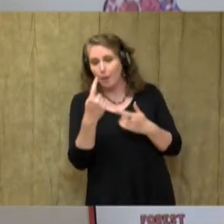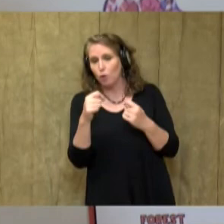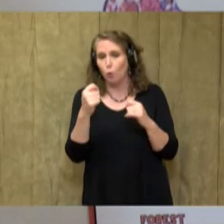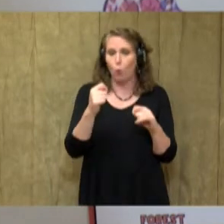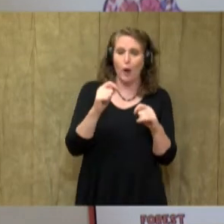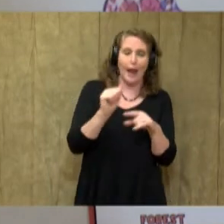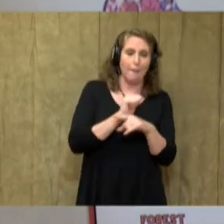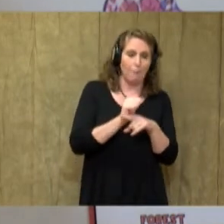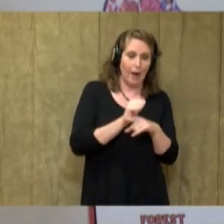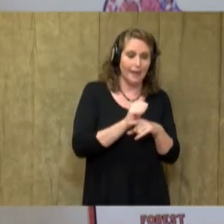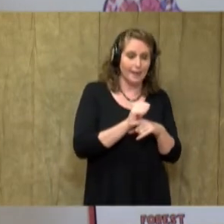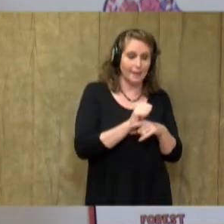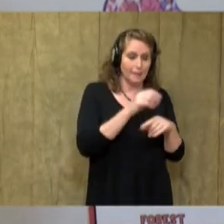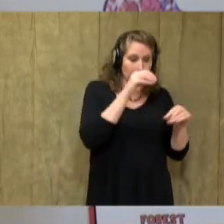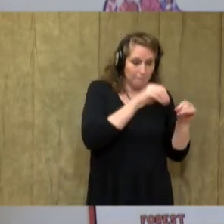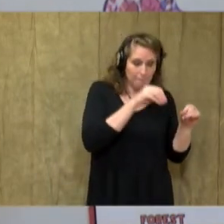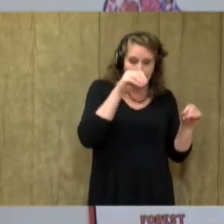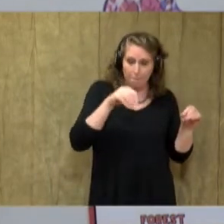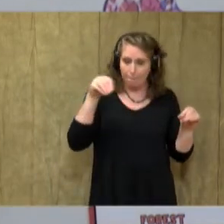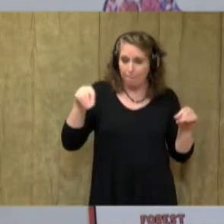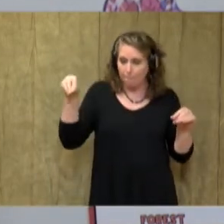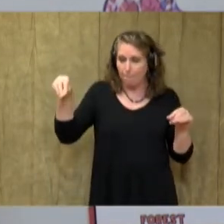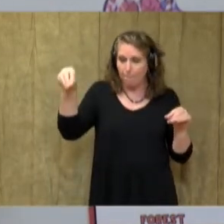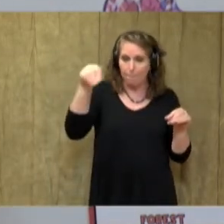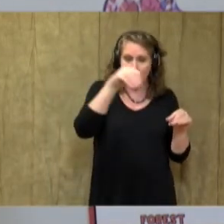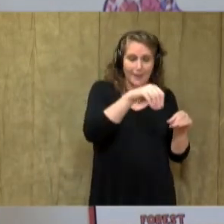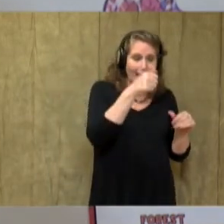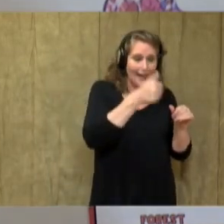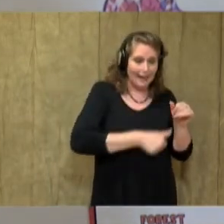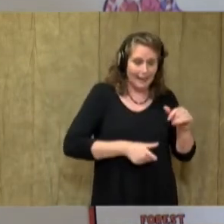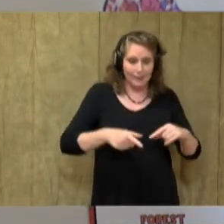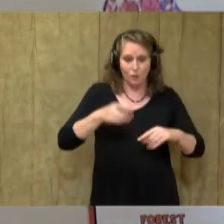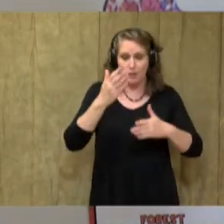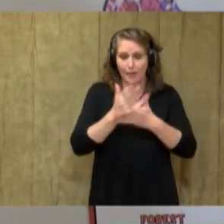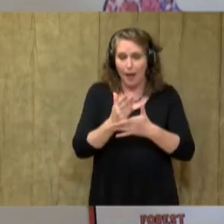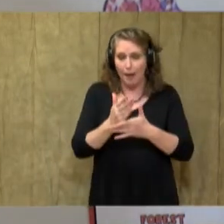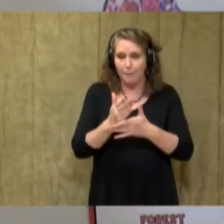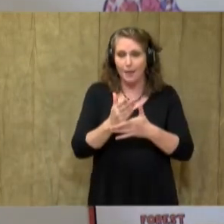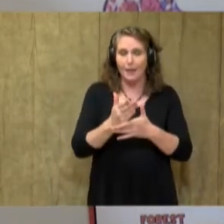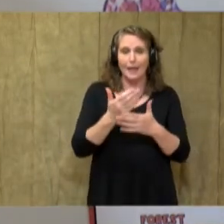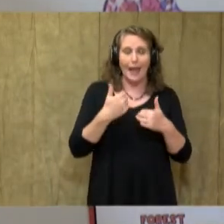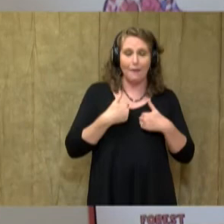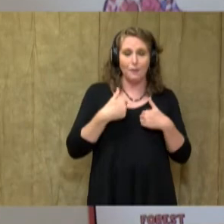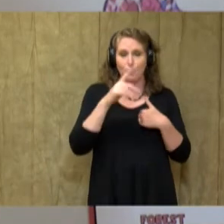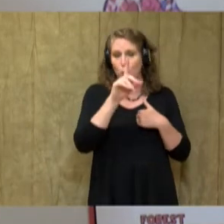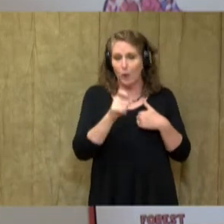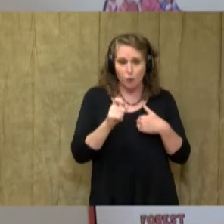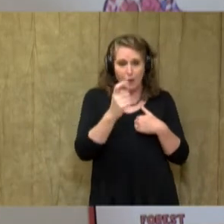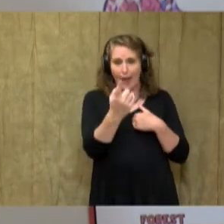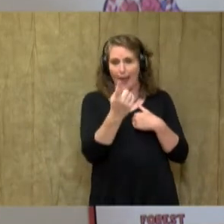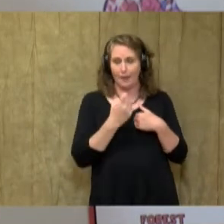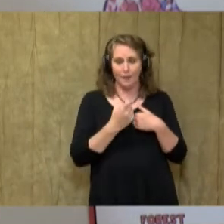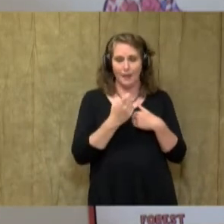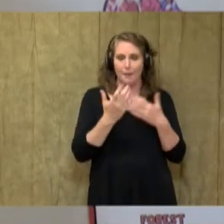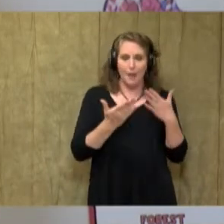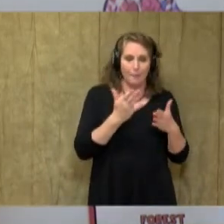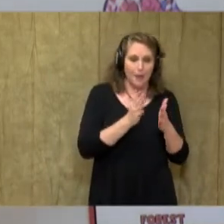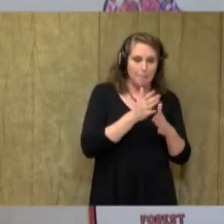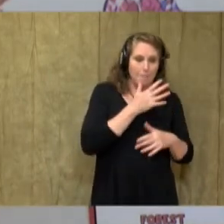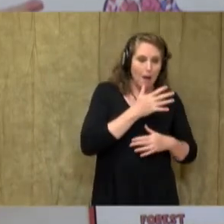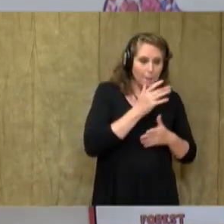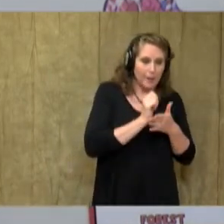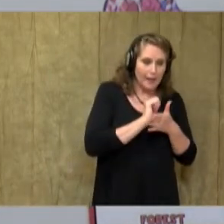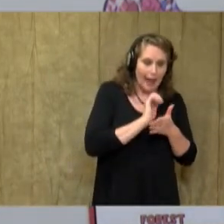can practice moving it through the game board. And at each stop, you can have some comprehension questions. Get mom to write out some